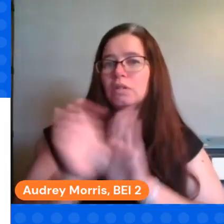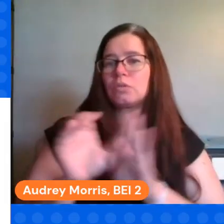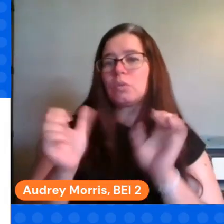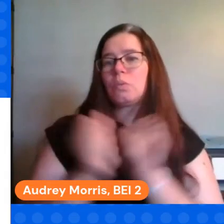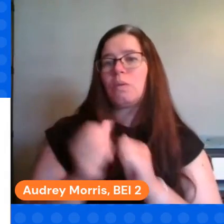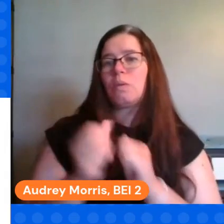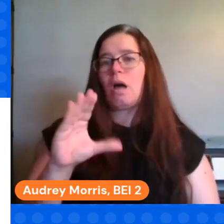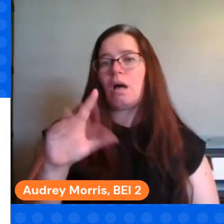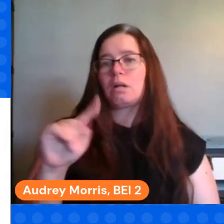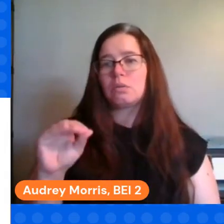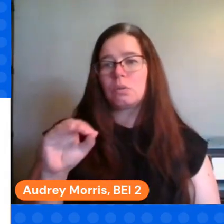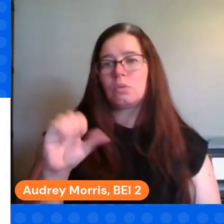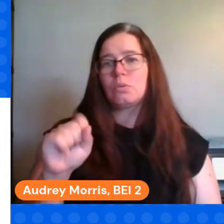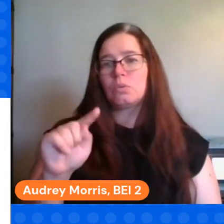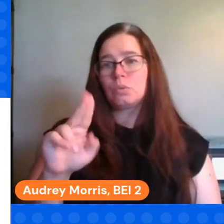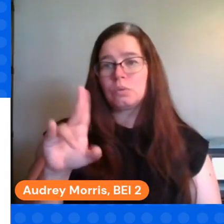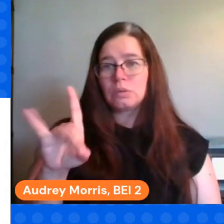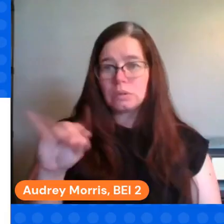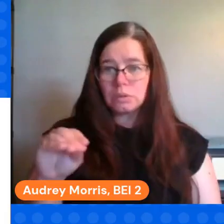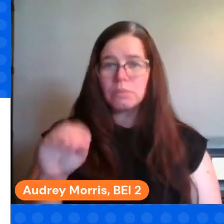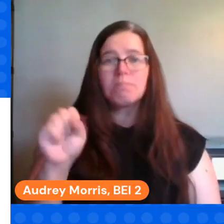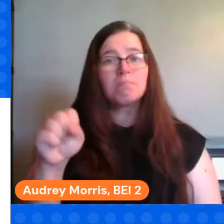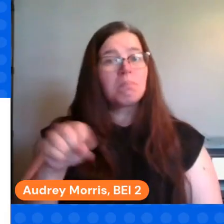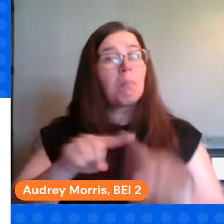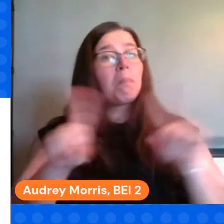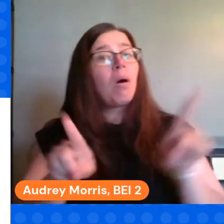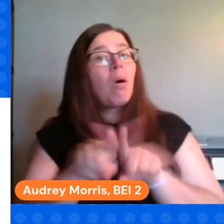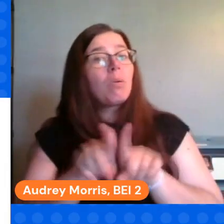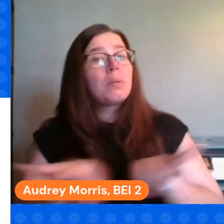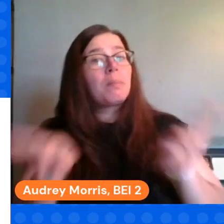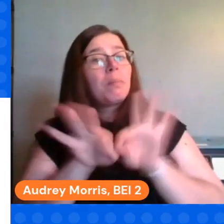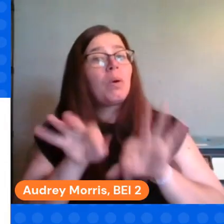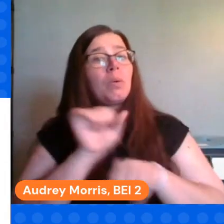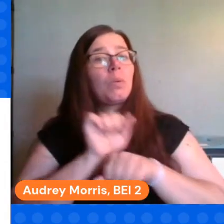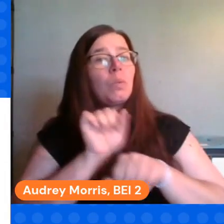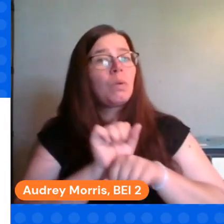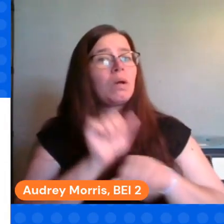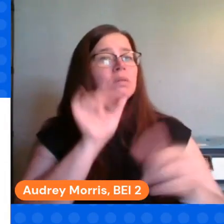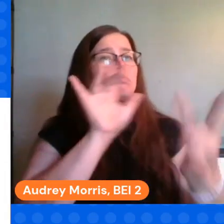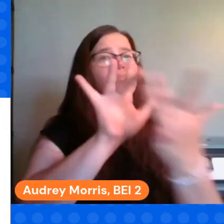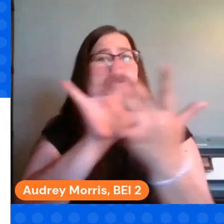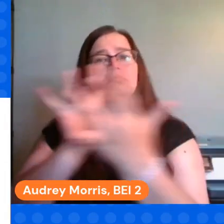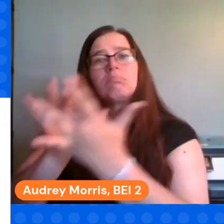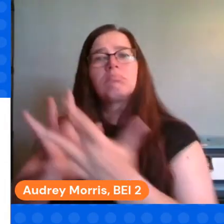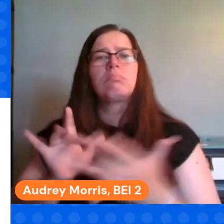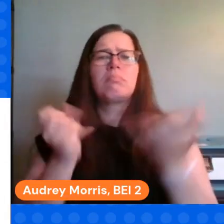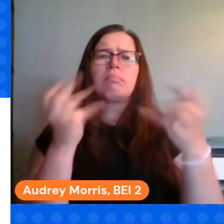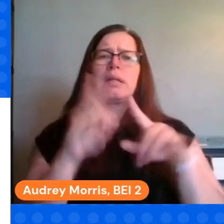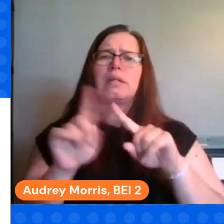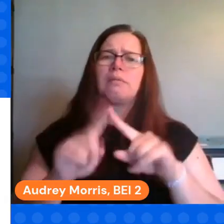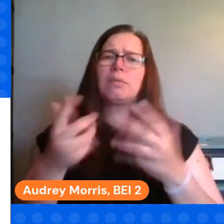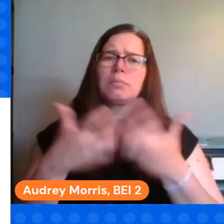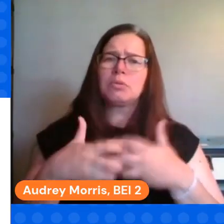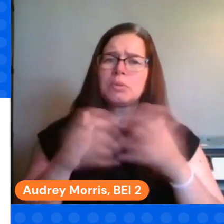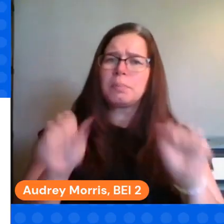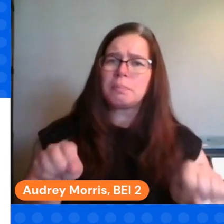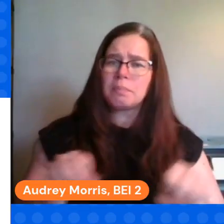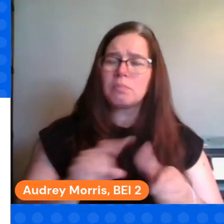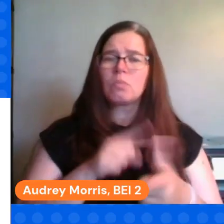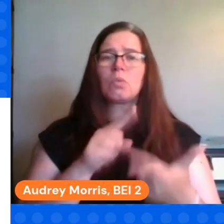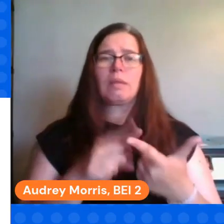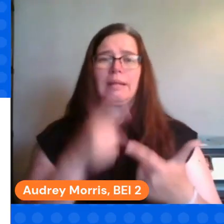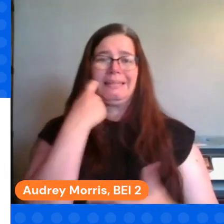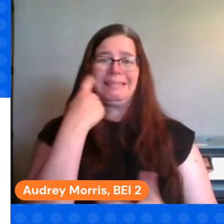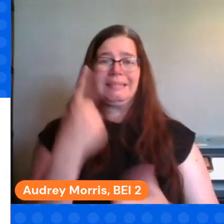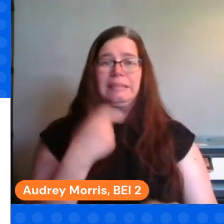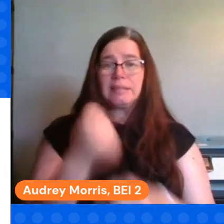it's also really important to us that OctoStudio works on as many devices as possible. So we've spent a lot of time over this past year finding